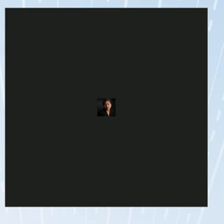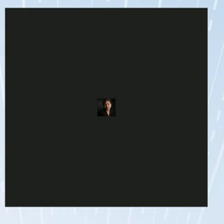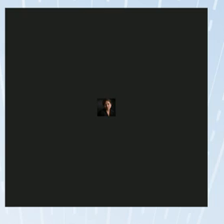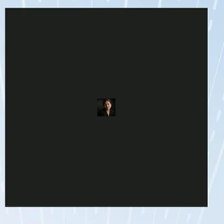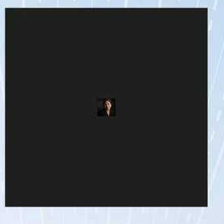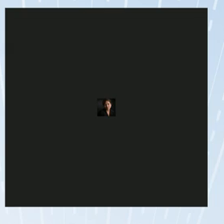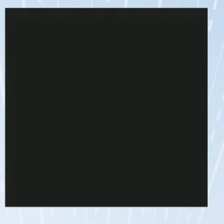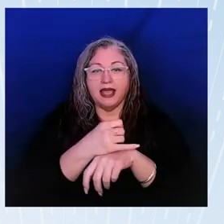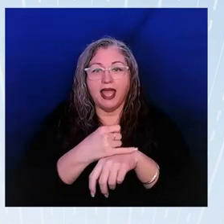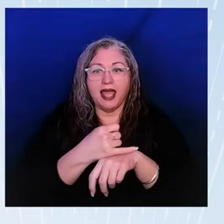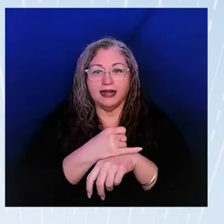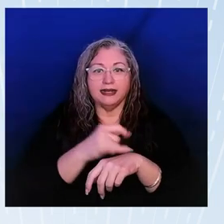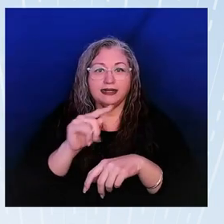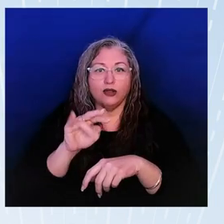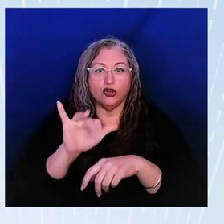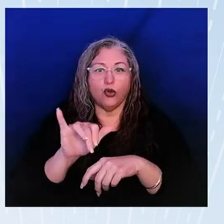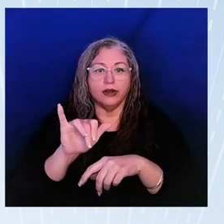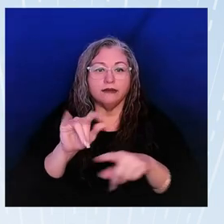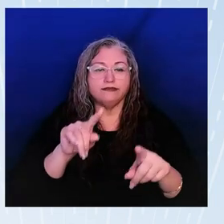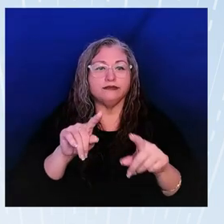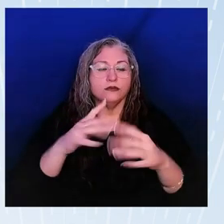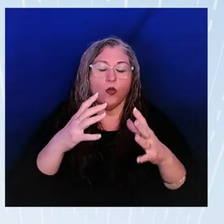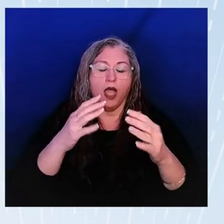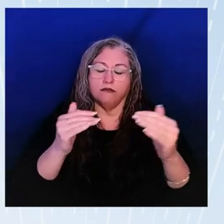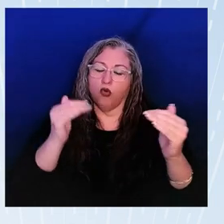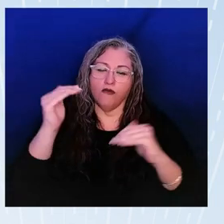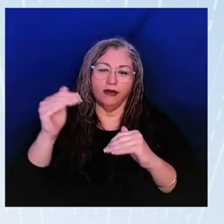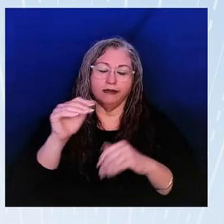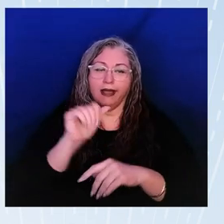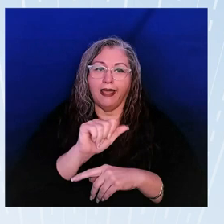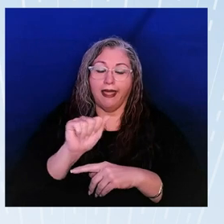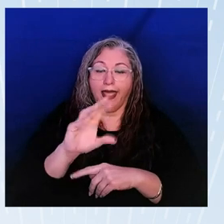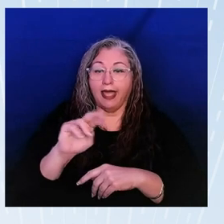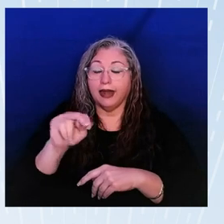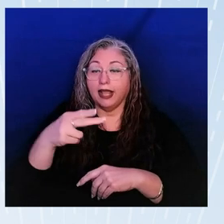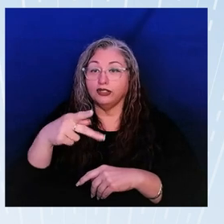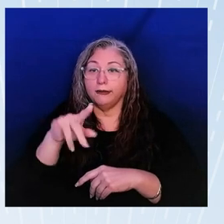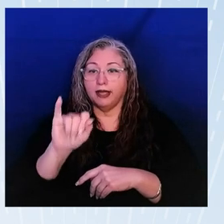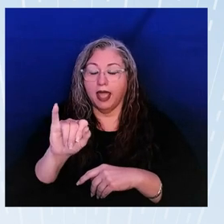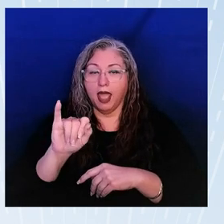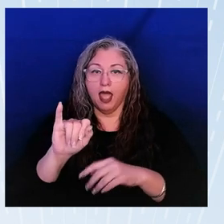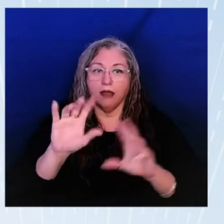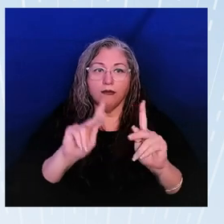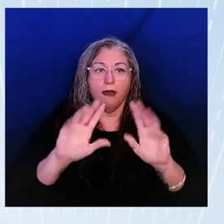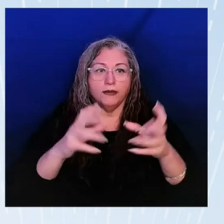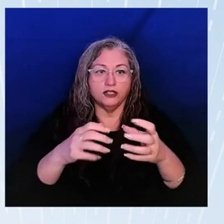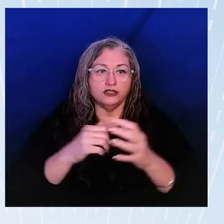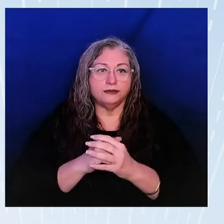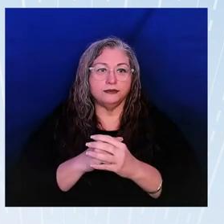Island territories are overwhelmingly AA and NHPI populations.